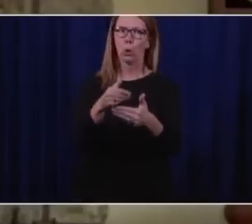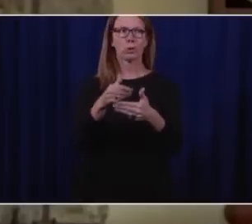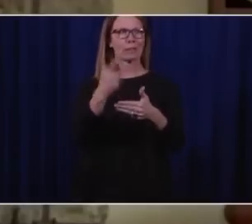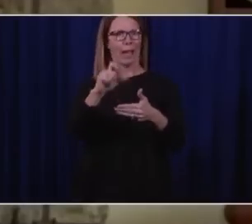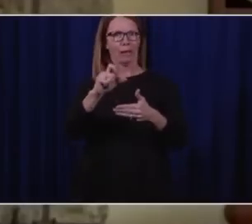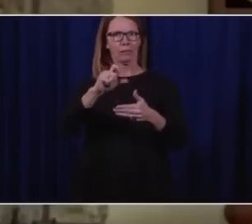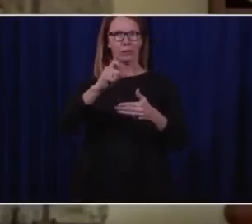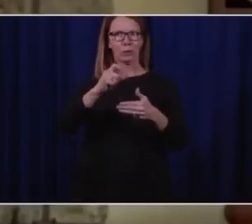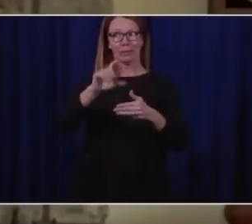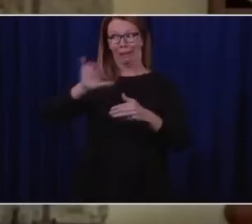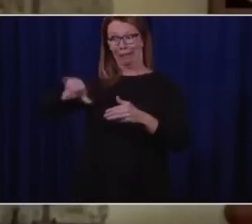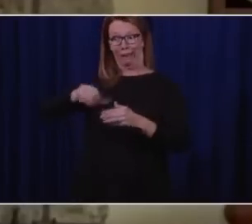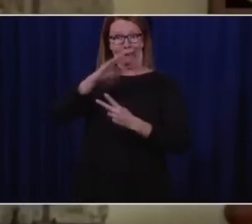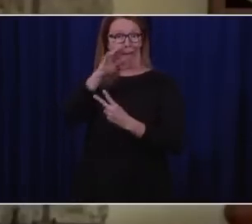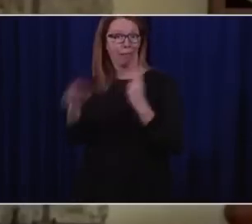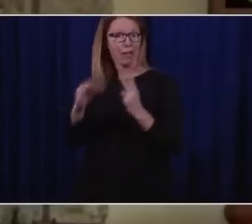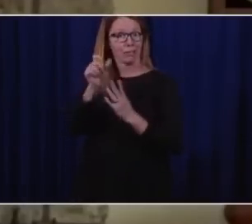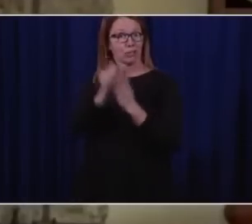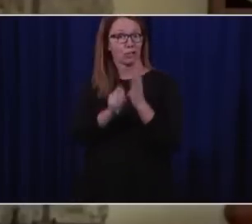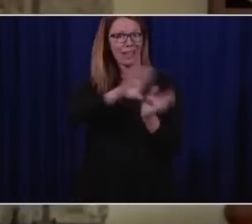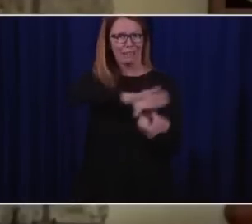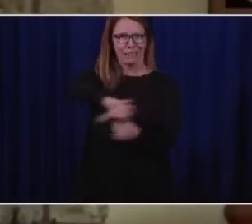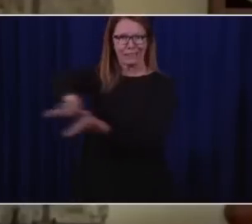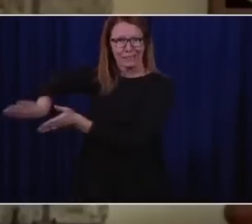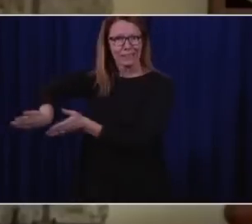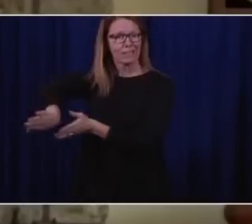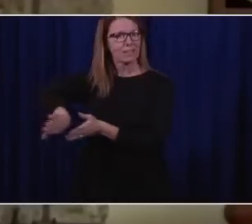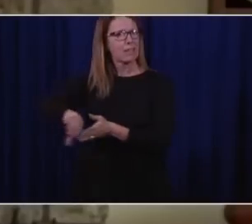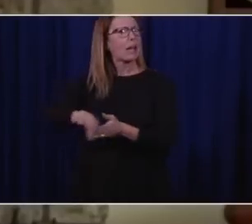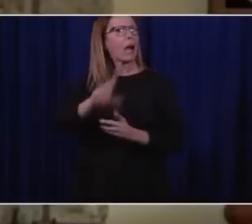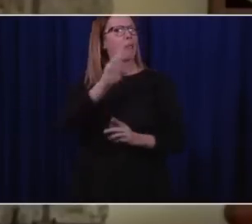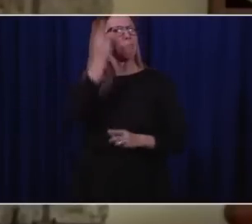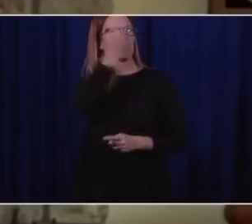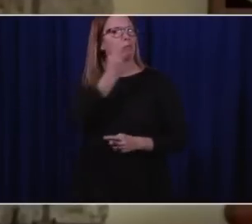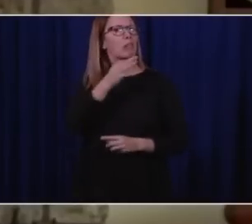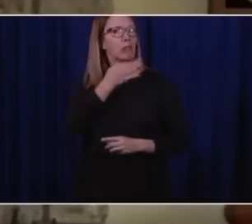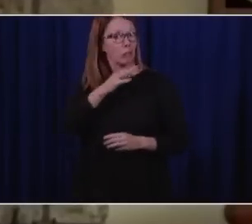I'm just curious how close we are to canceling those electives.